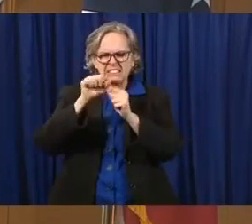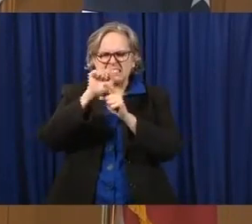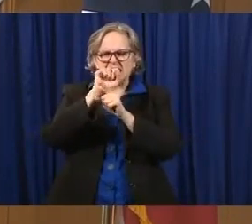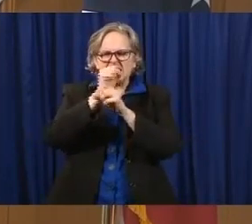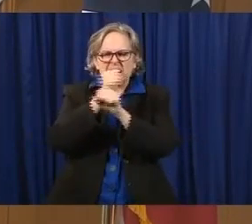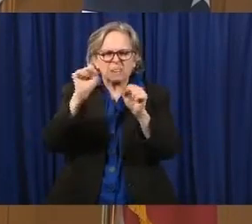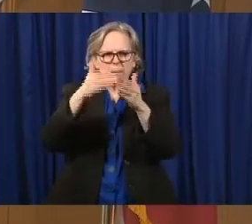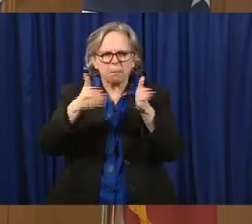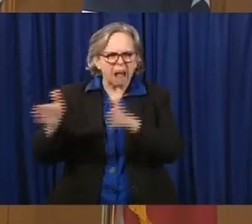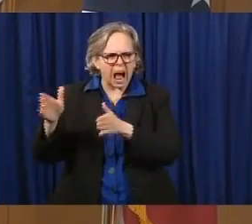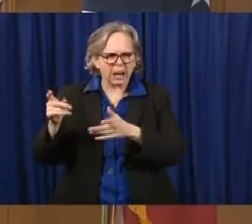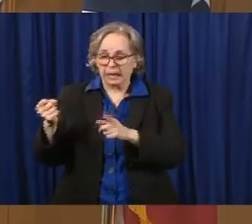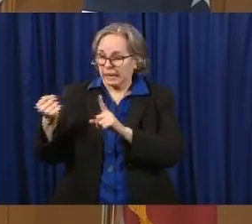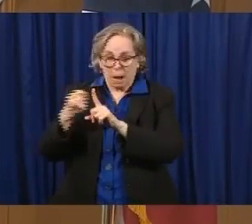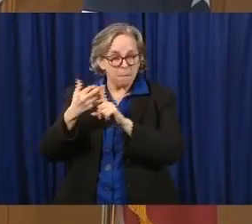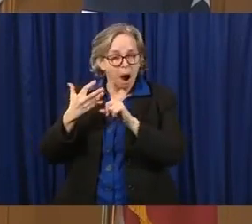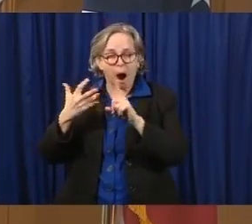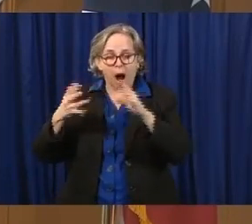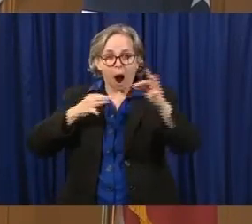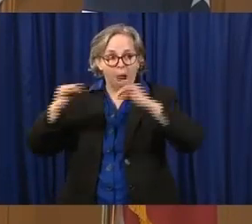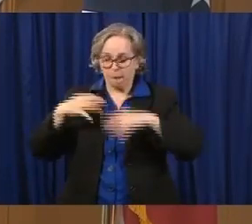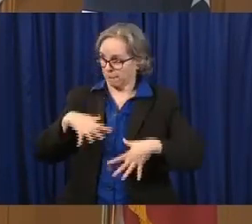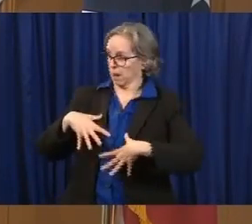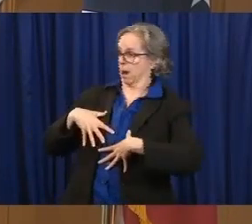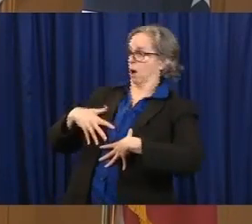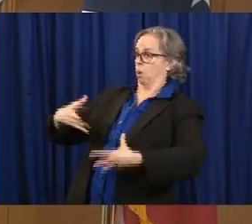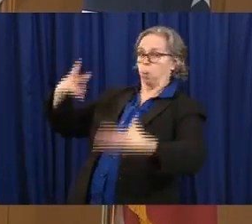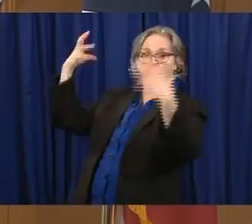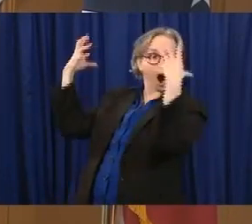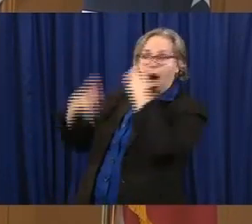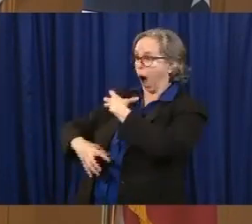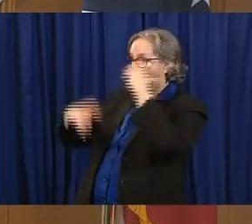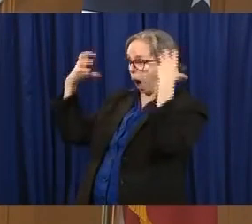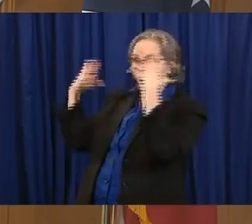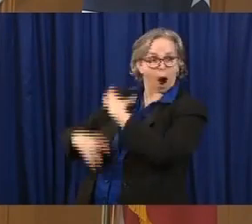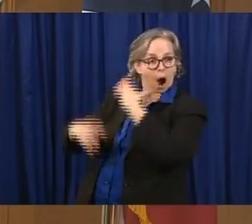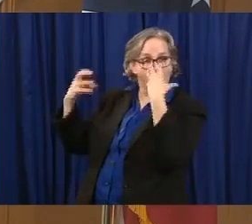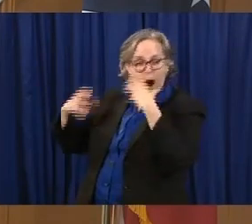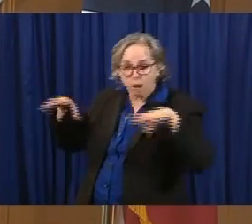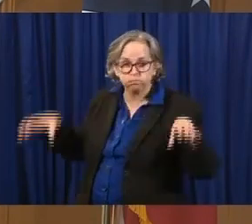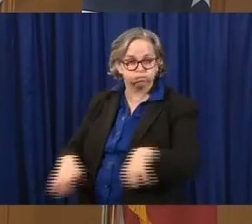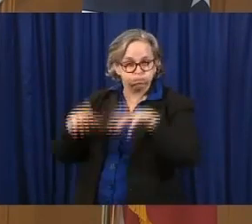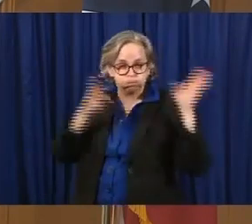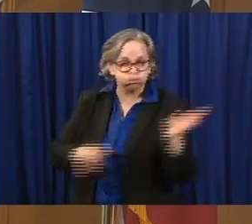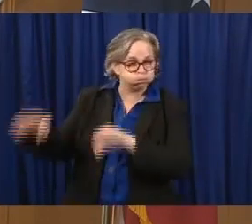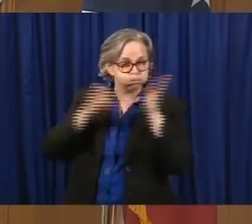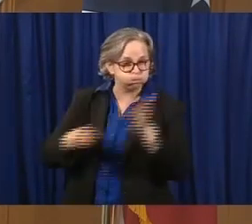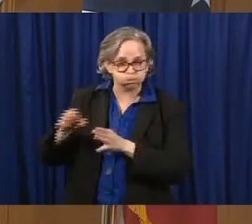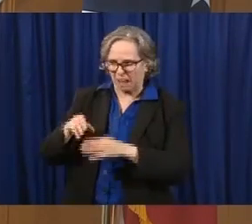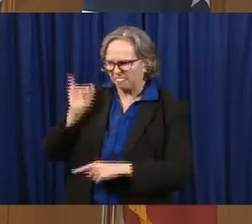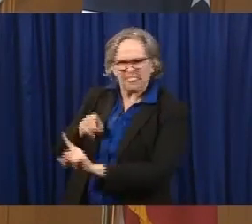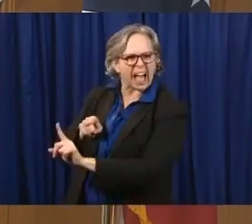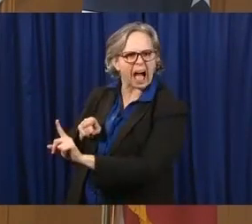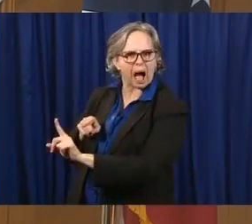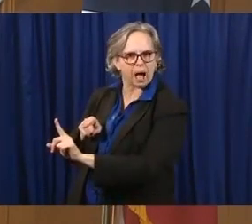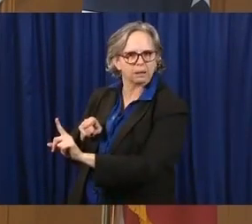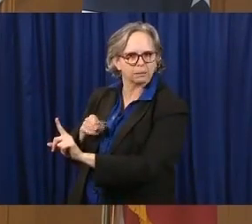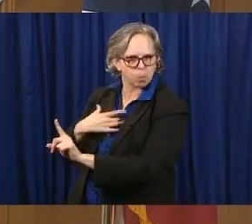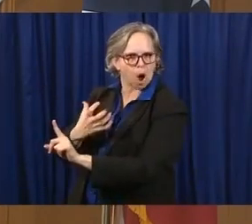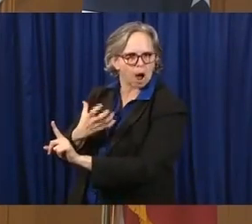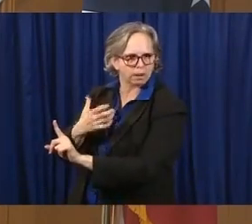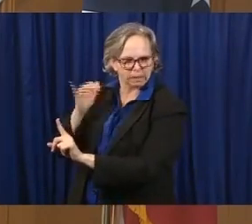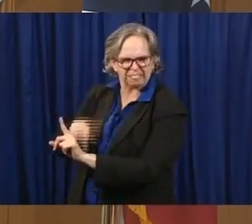expansive. I was kind of blown away by all that he had done. And so it's that type of drilling